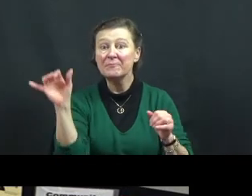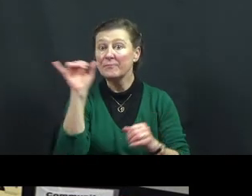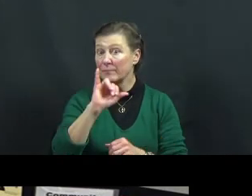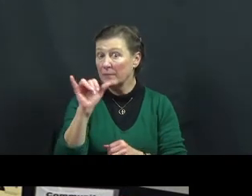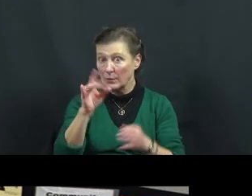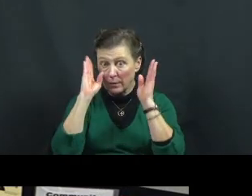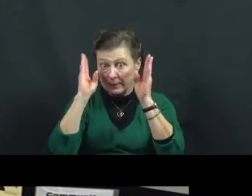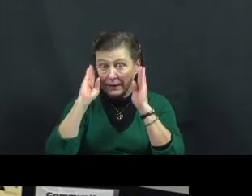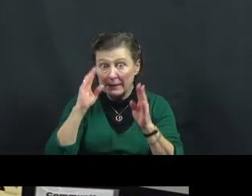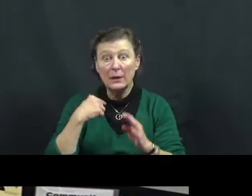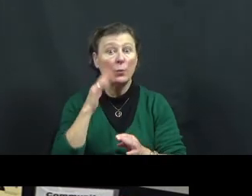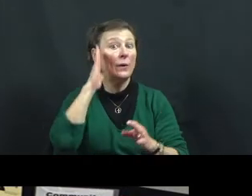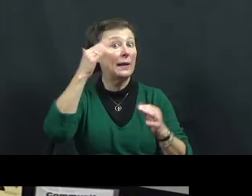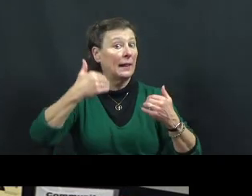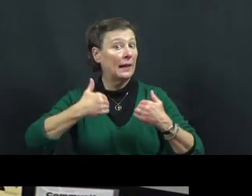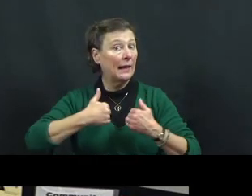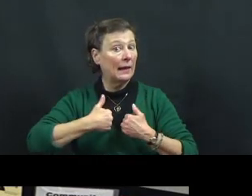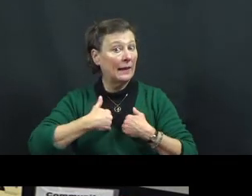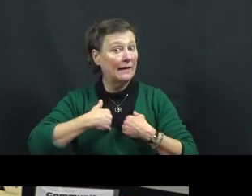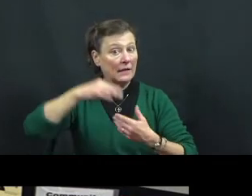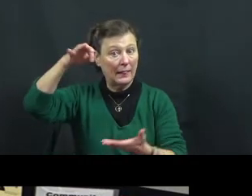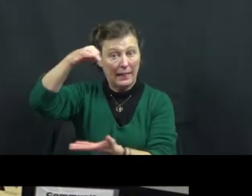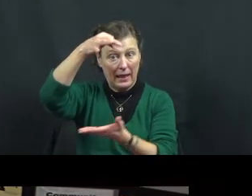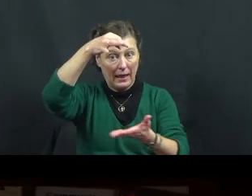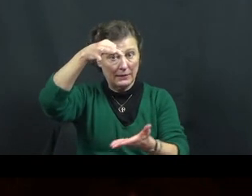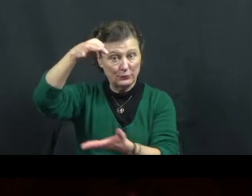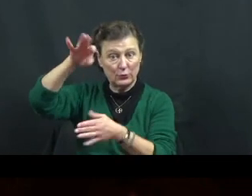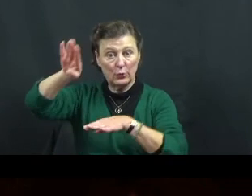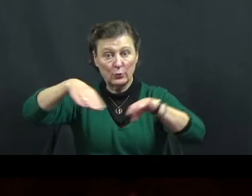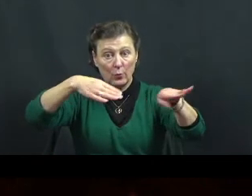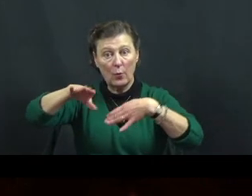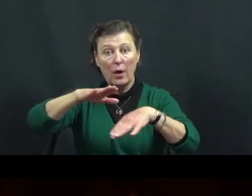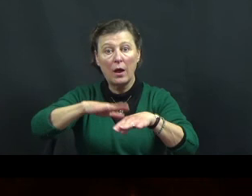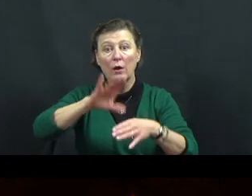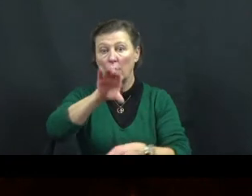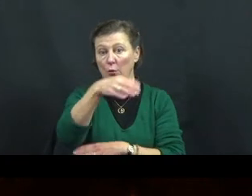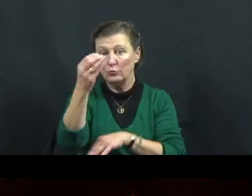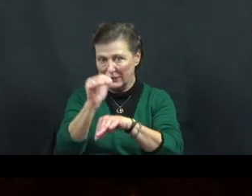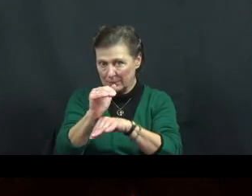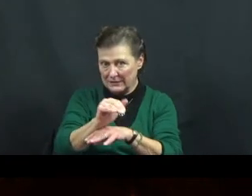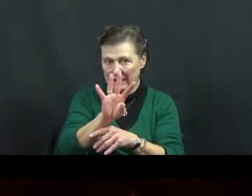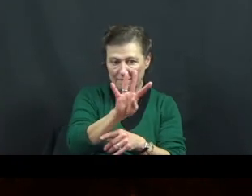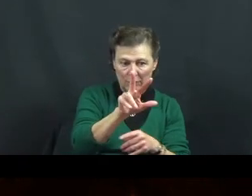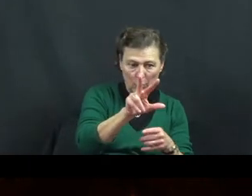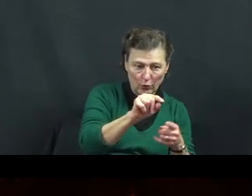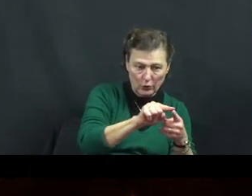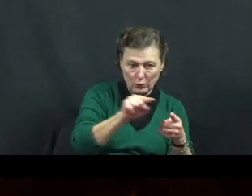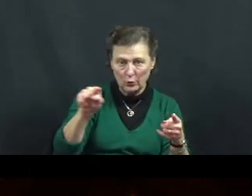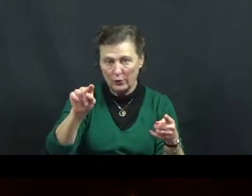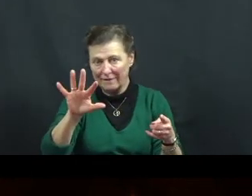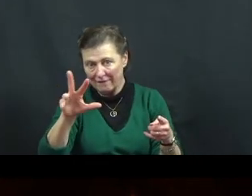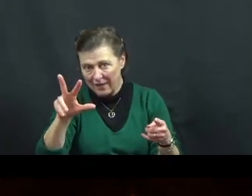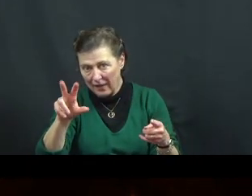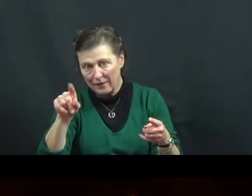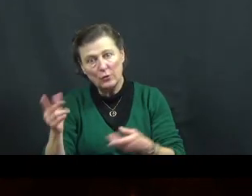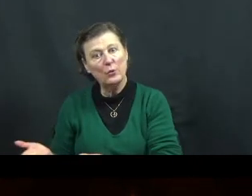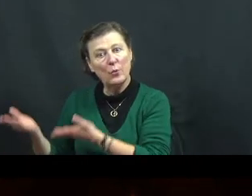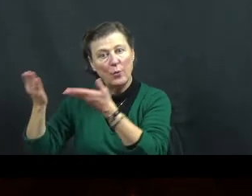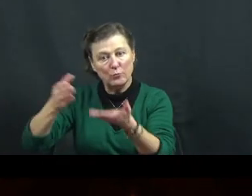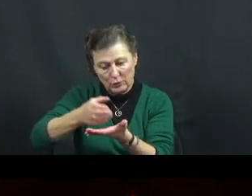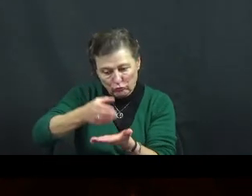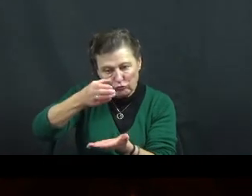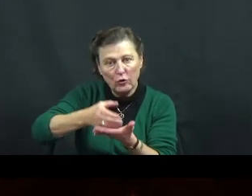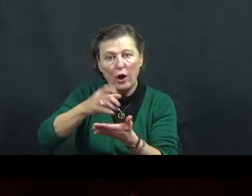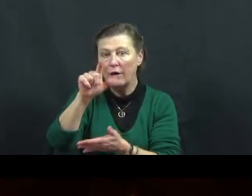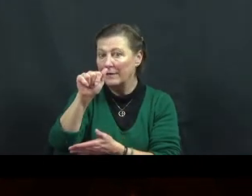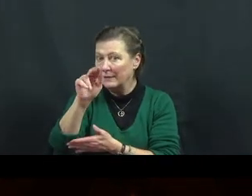pay attention. We're having a lantern walk on Christmas Eve from 4:30 to 5:30. You can bring a jar lantern